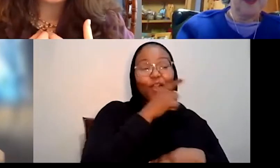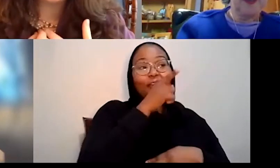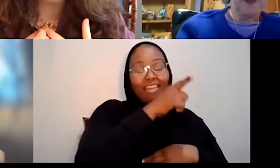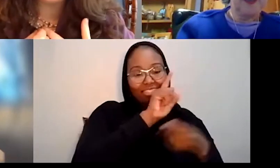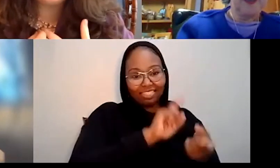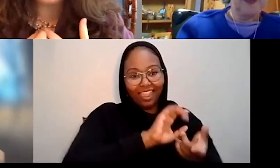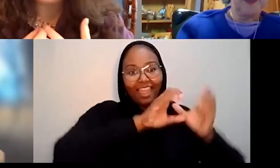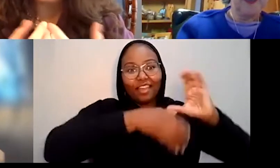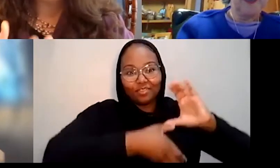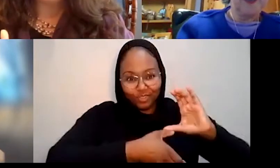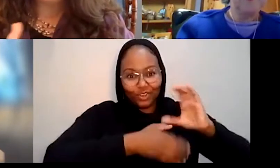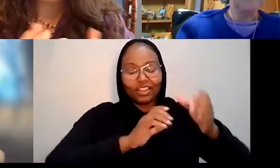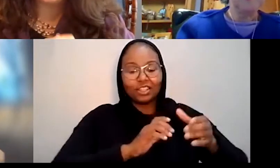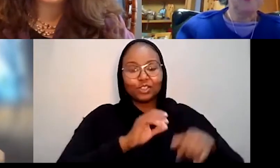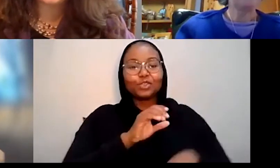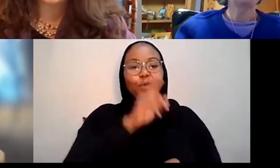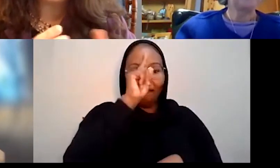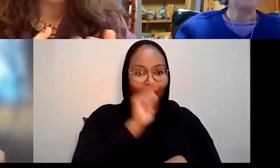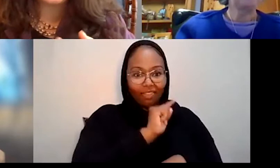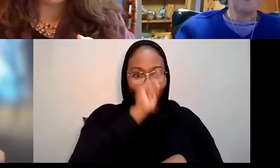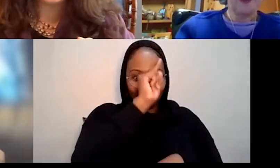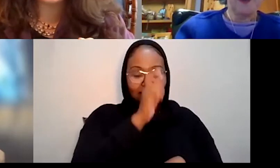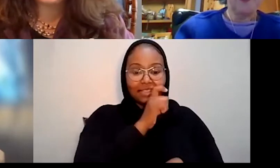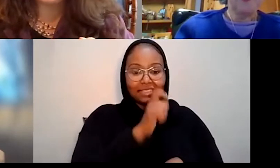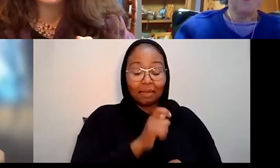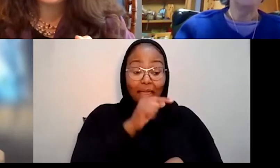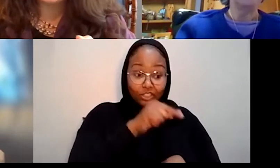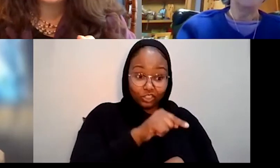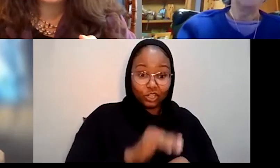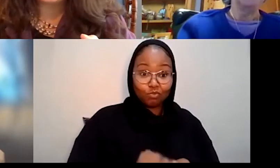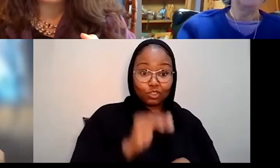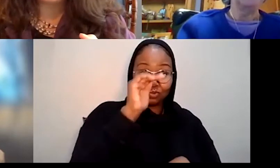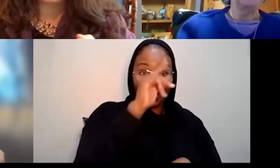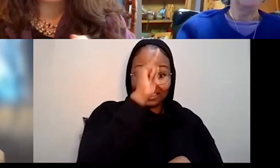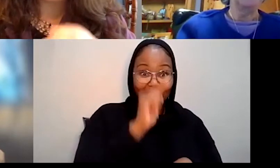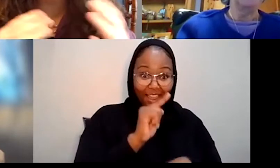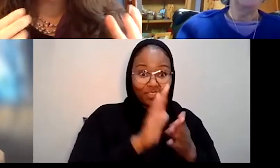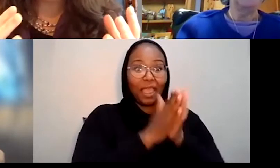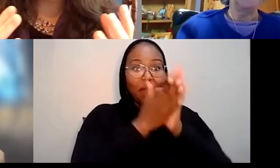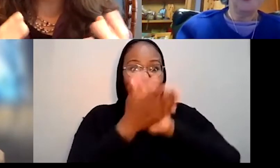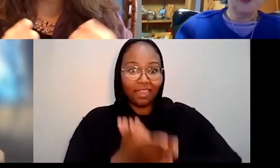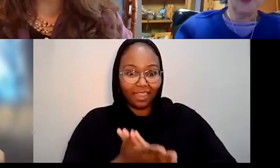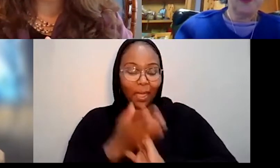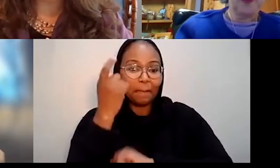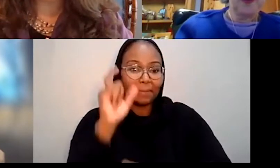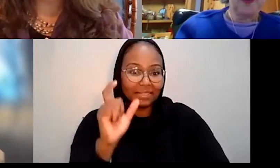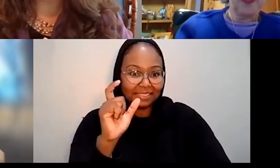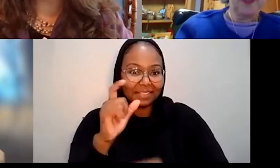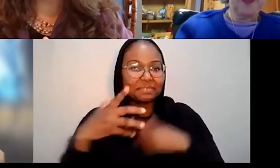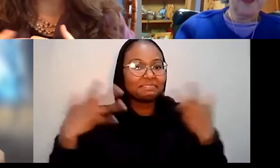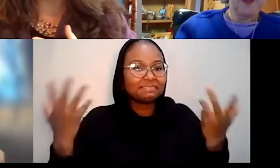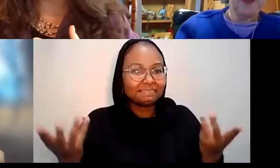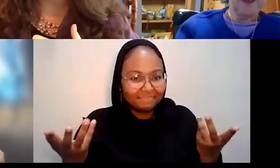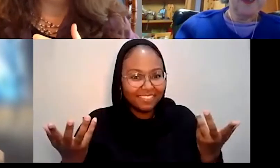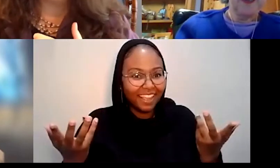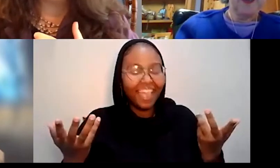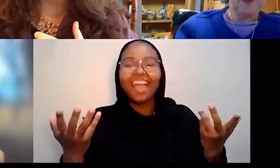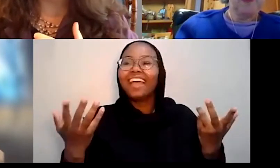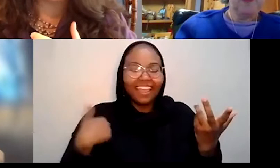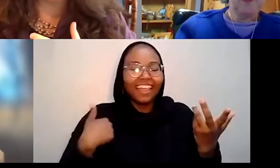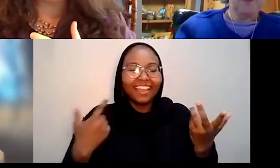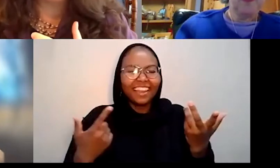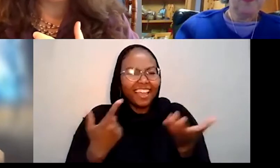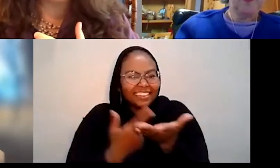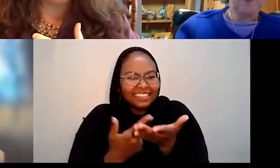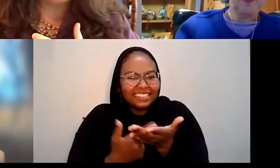their daughter, my mother, who was raised Catholic, became Muslim. And I talked about this idea that you don't know what's